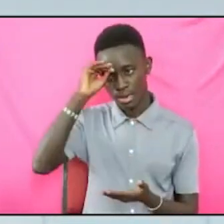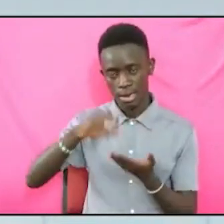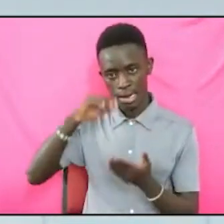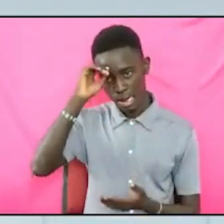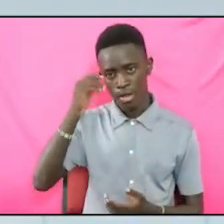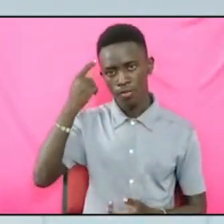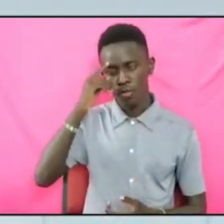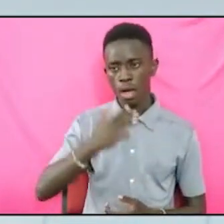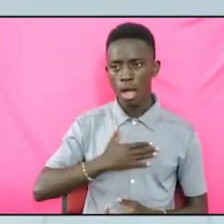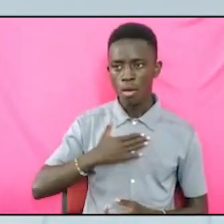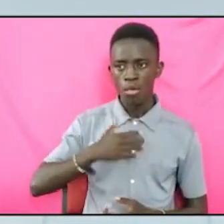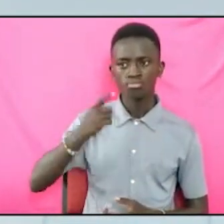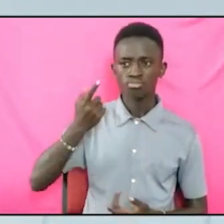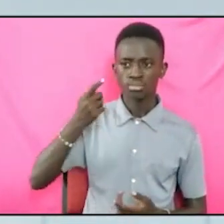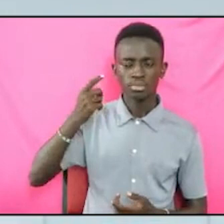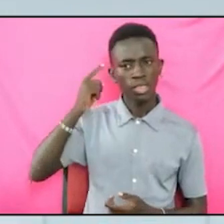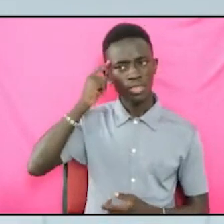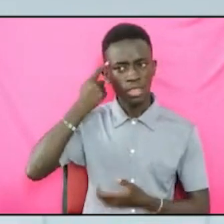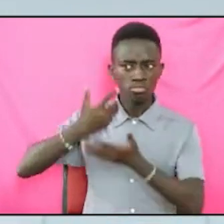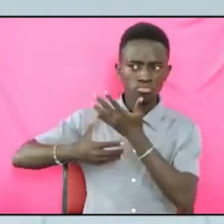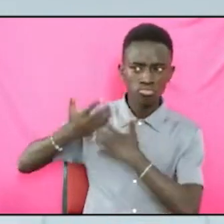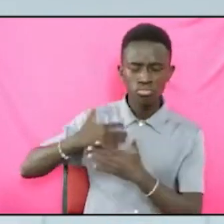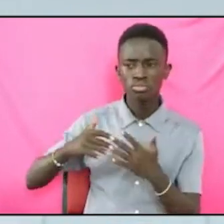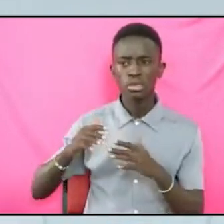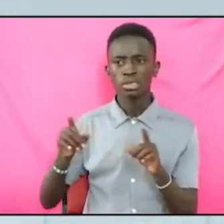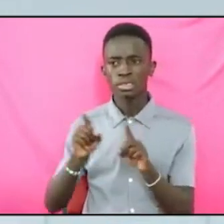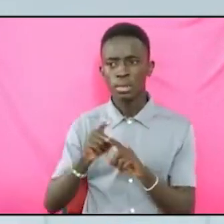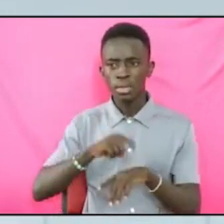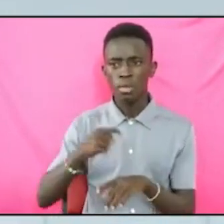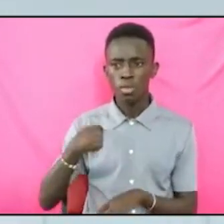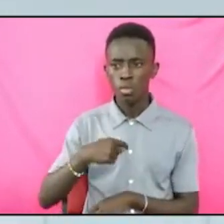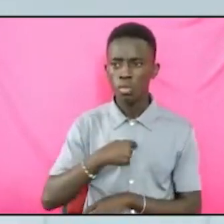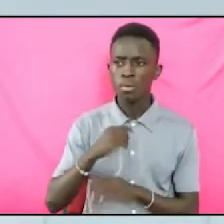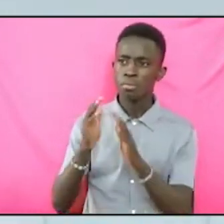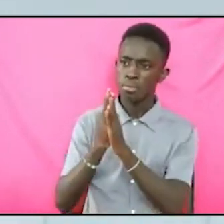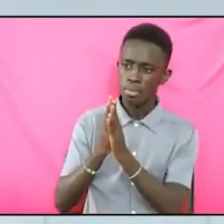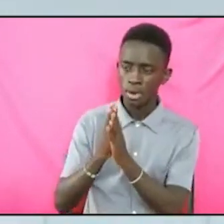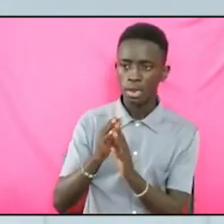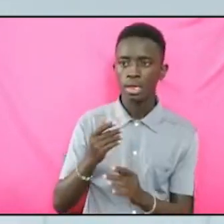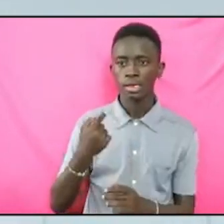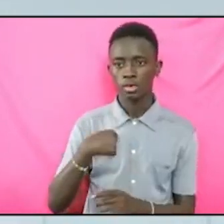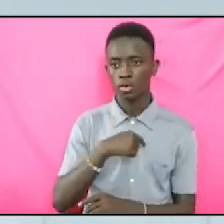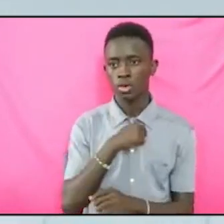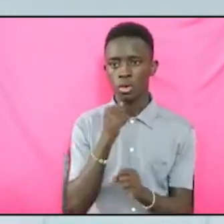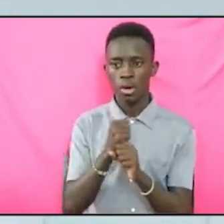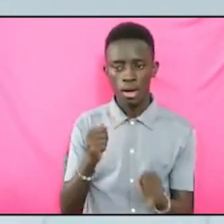we work very hard and pray so hard to become transformed agents of